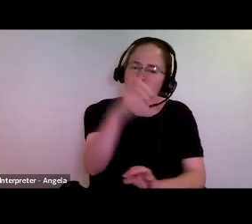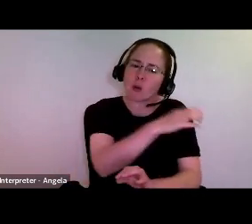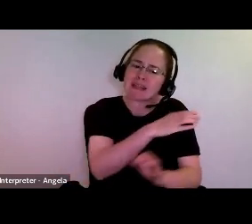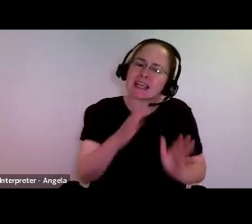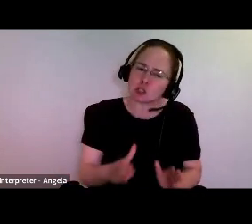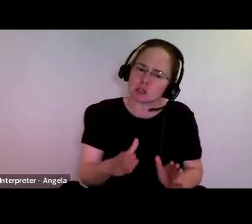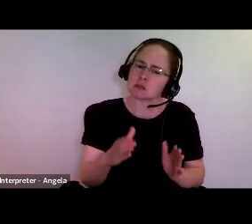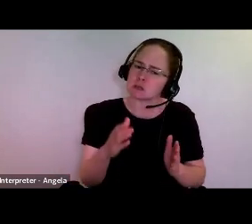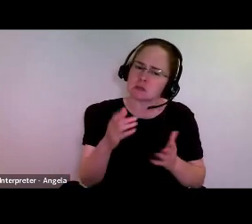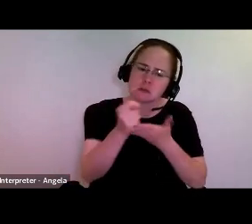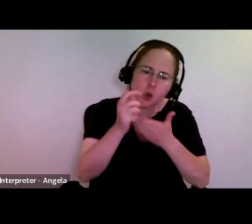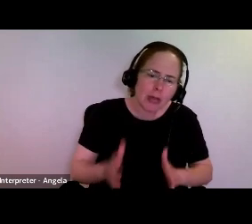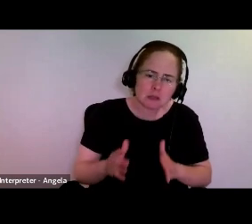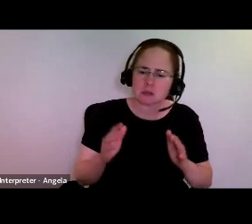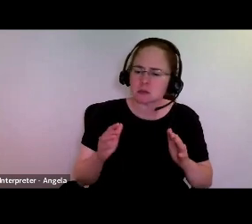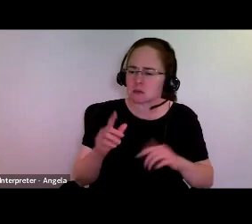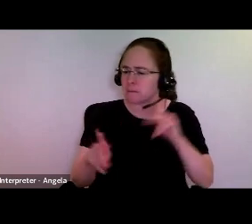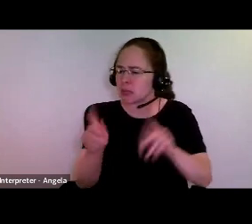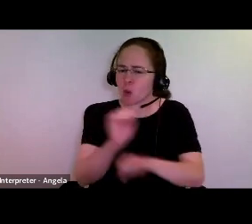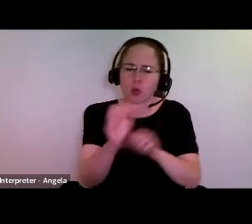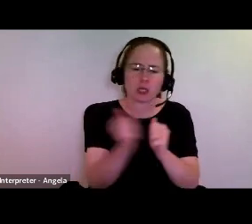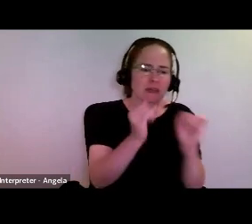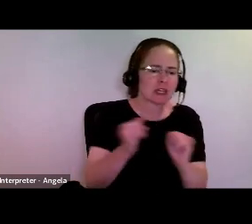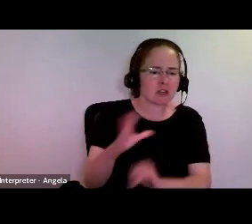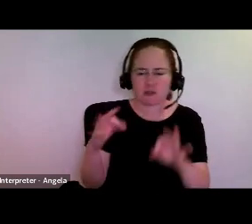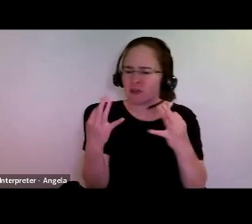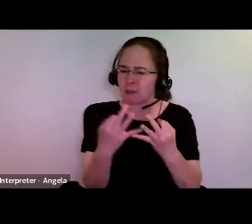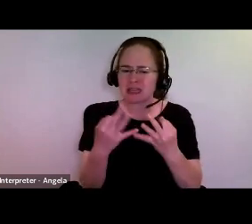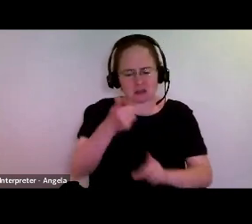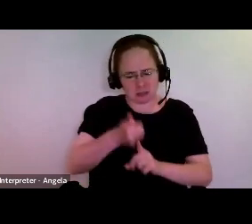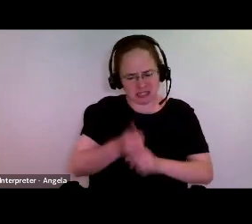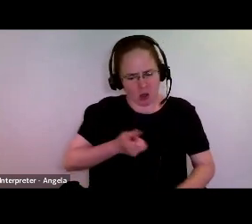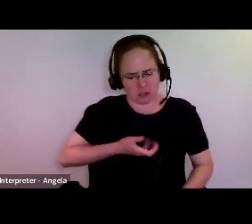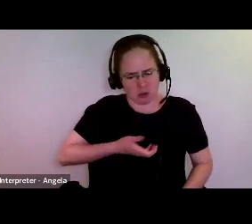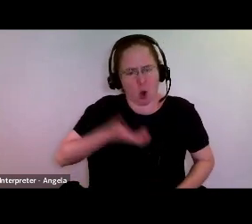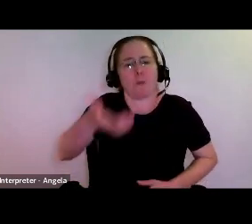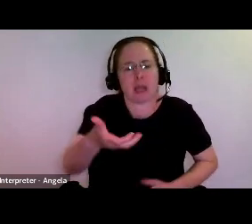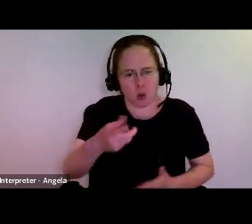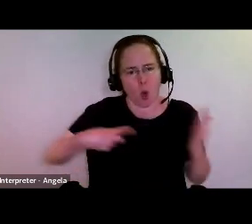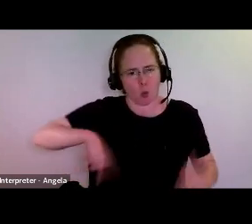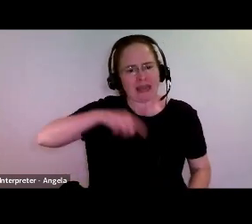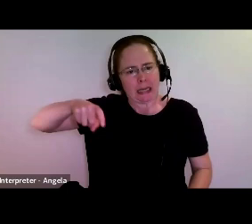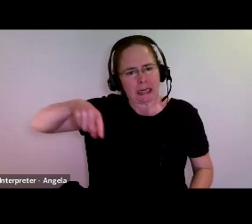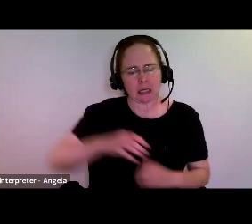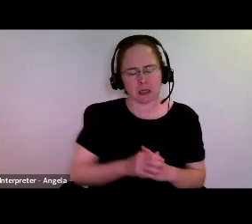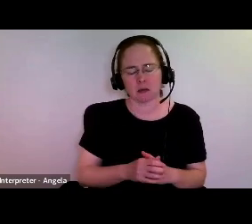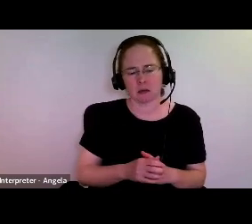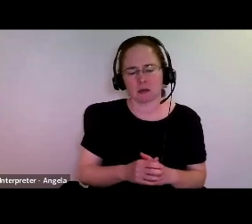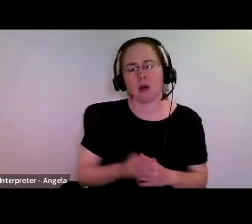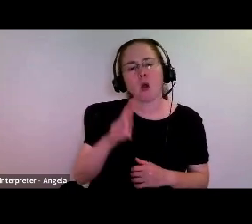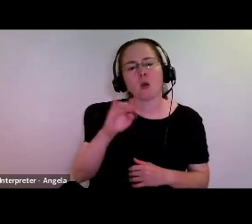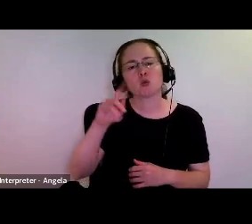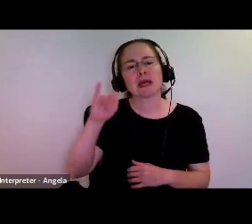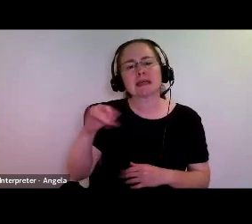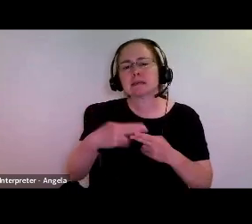and for everybody who's working with individuals and families to be open to what we need. And what Ricky was talking about,